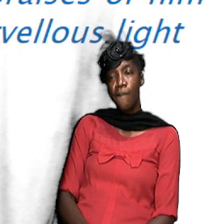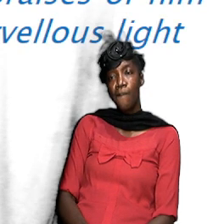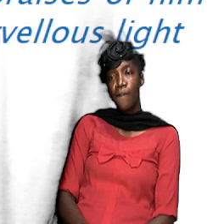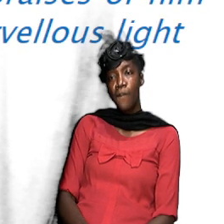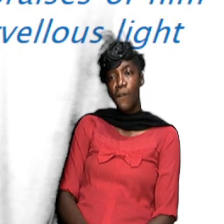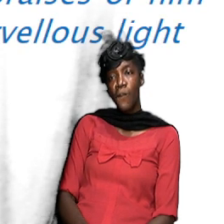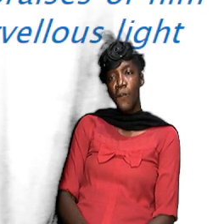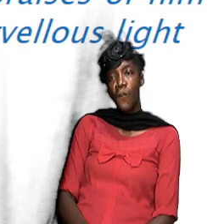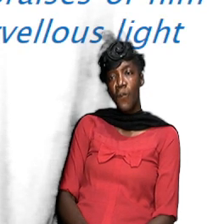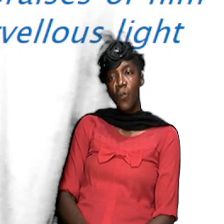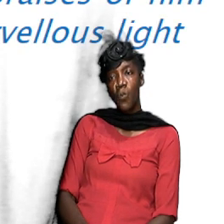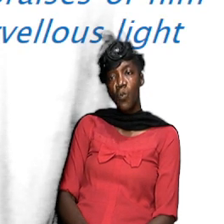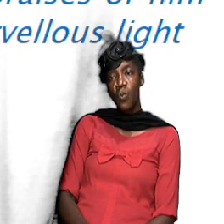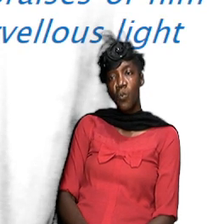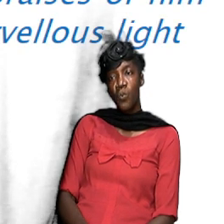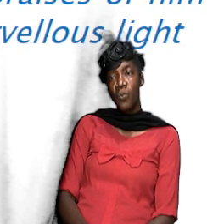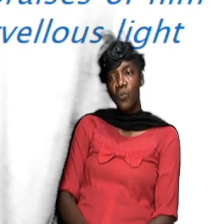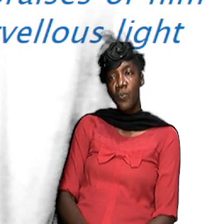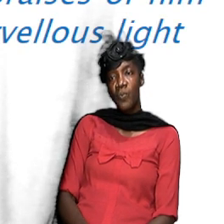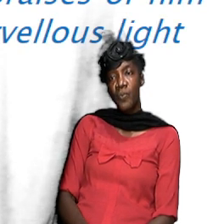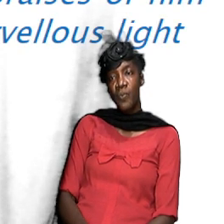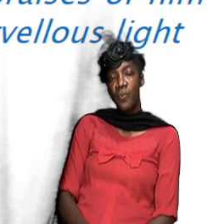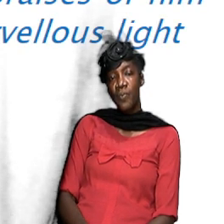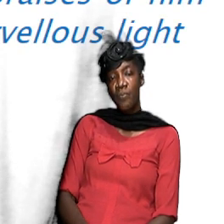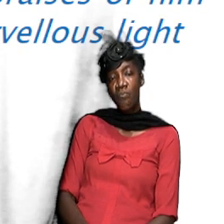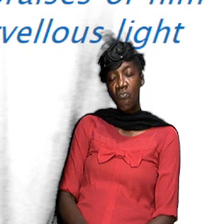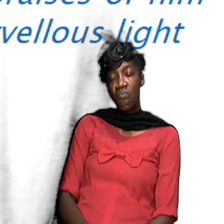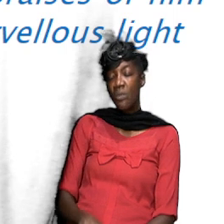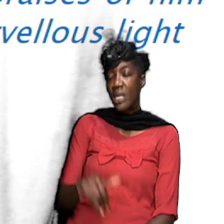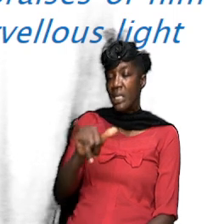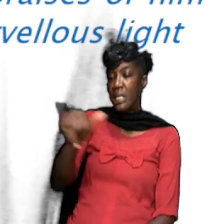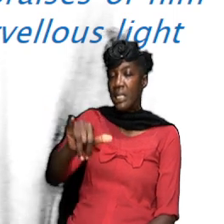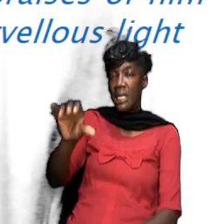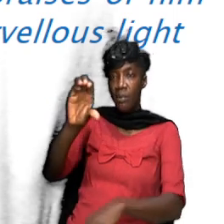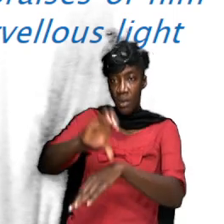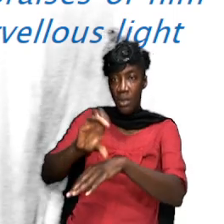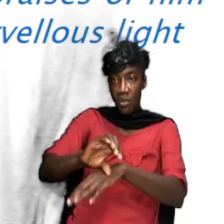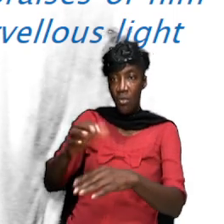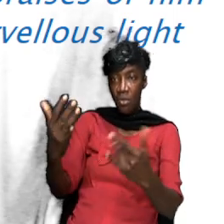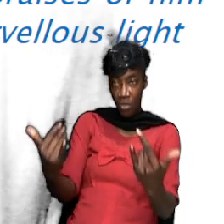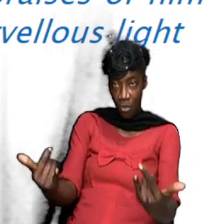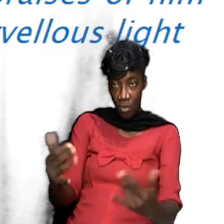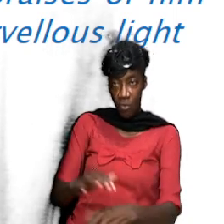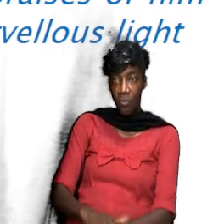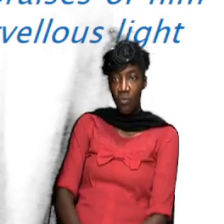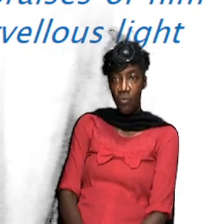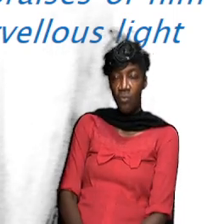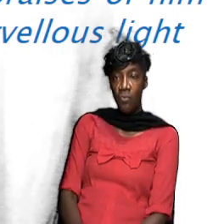Yes, this applies to the church as well today.